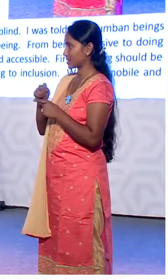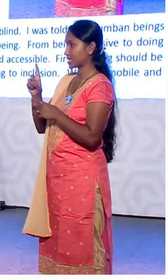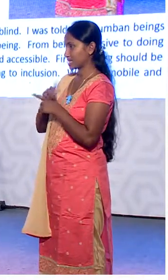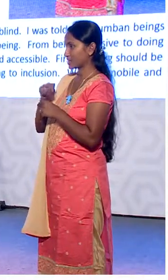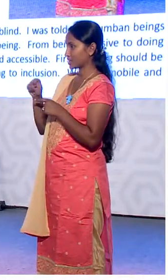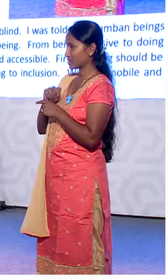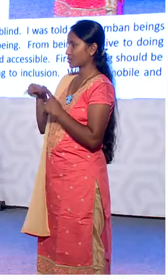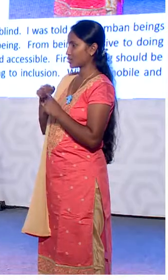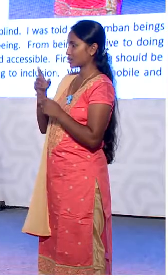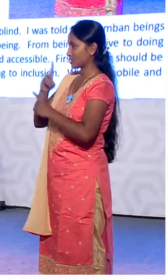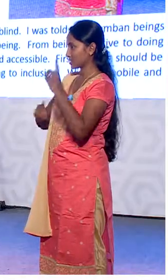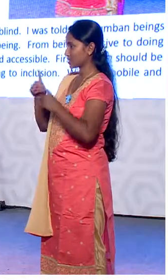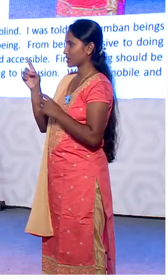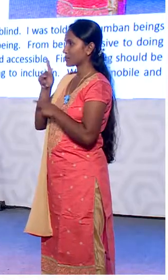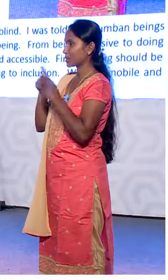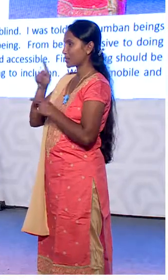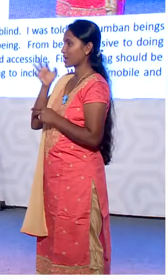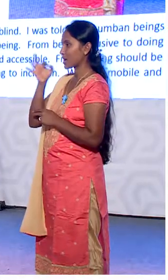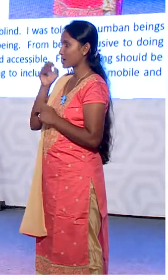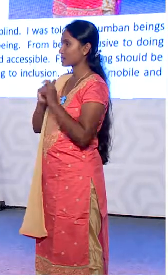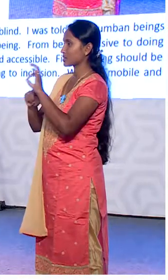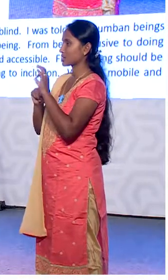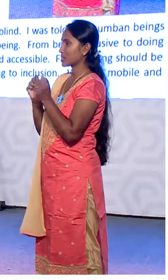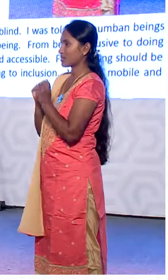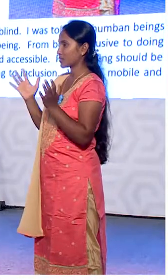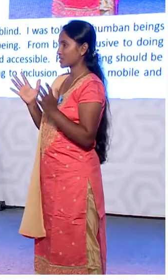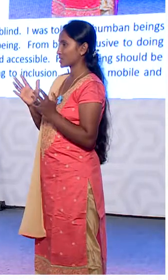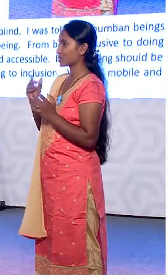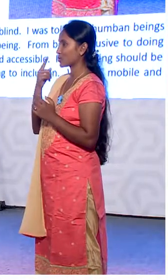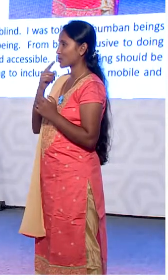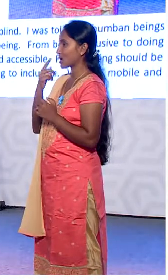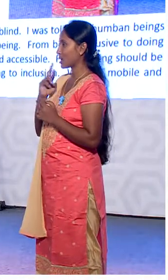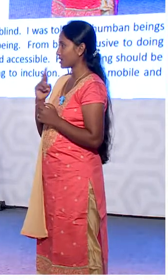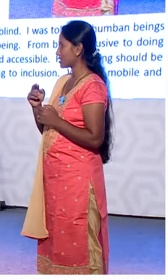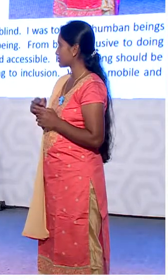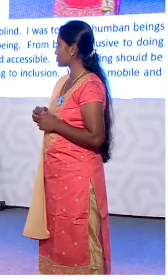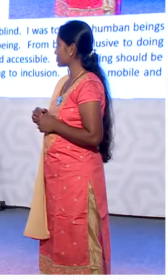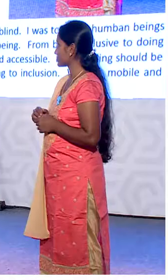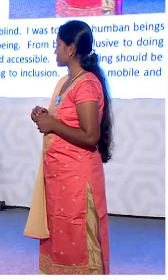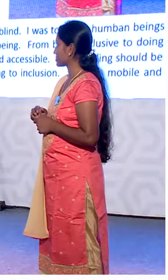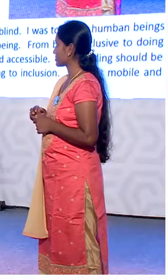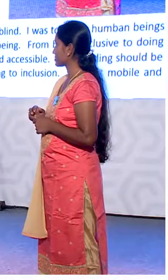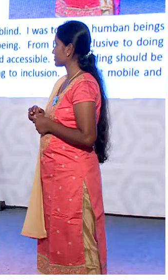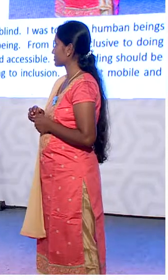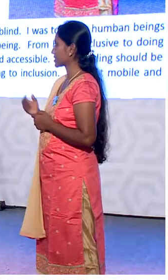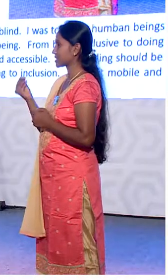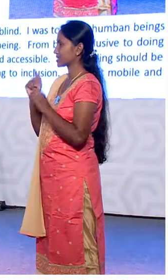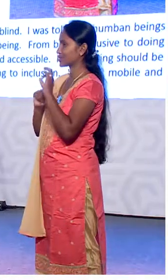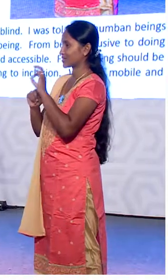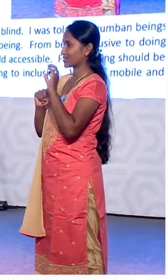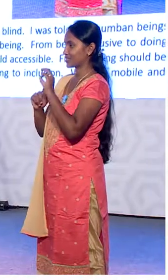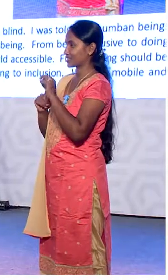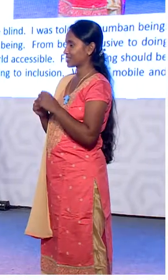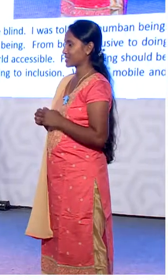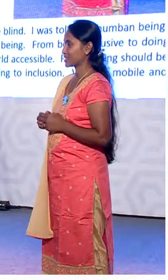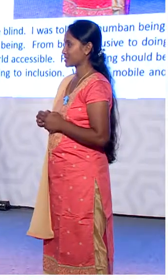asked, and I let people ask questions without telling who they are. Because sometimes some questions are very